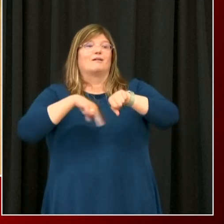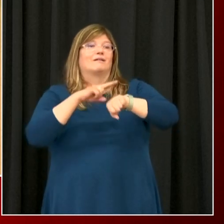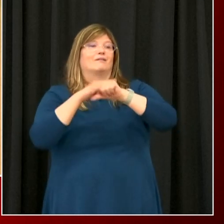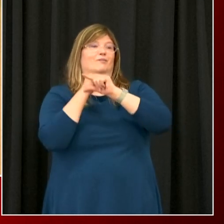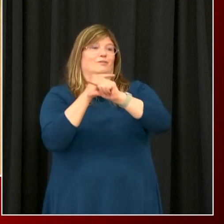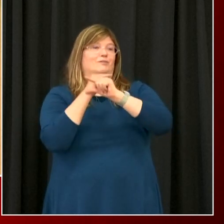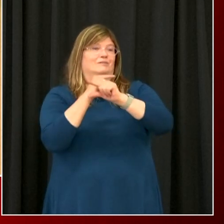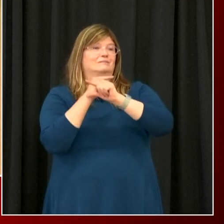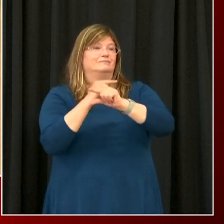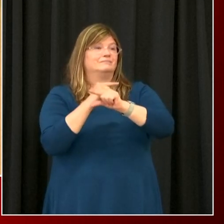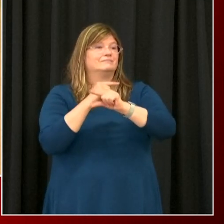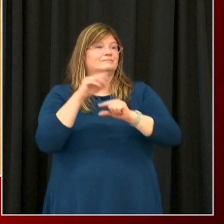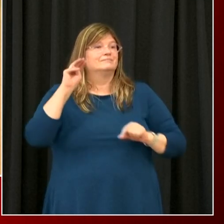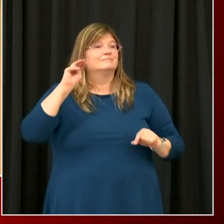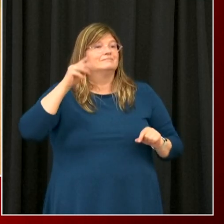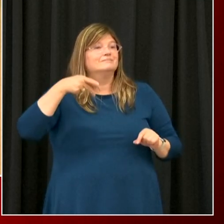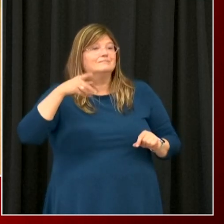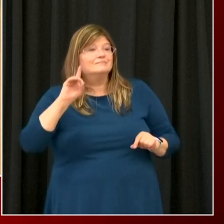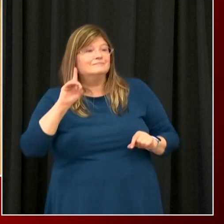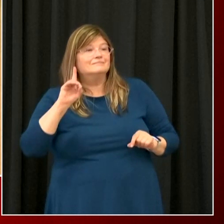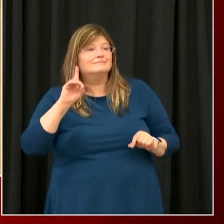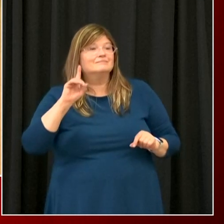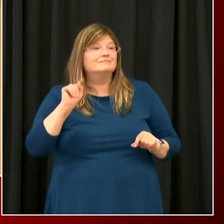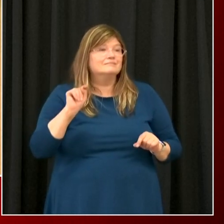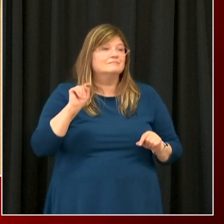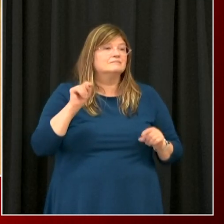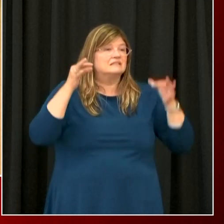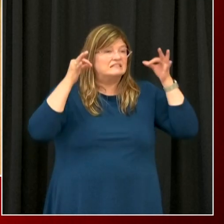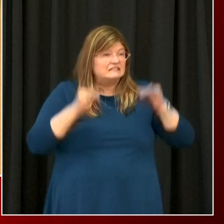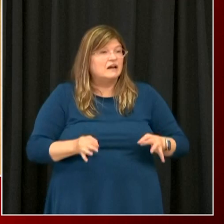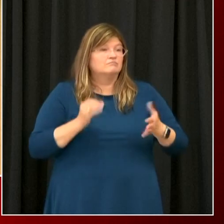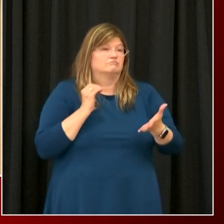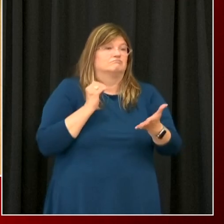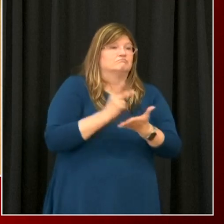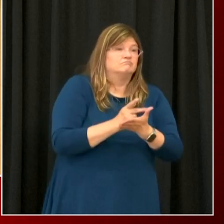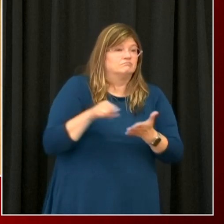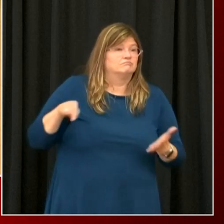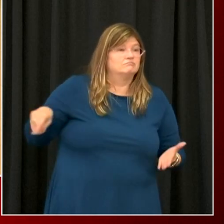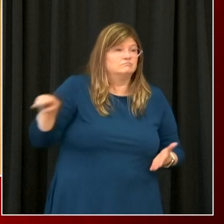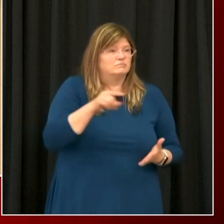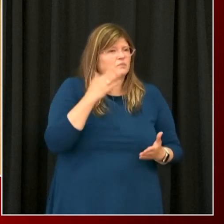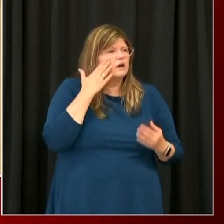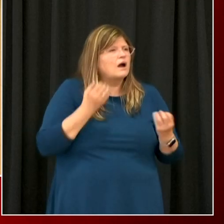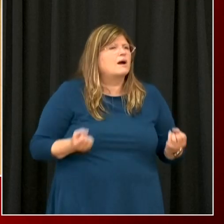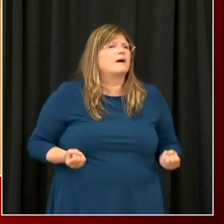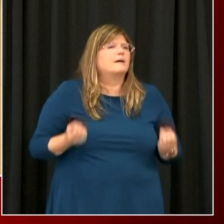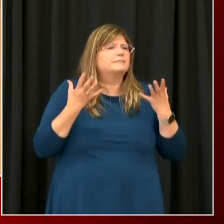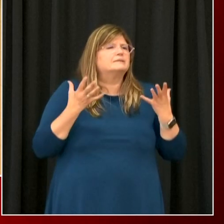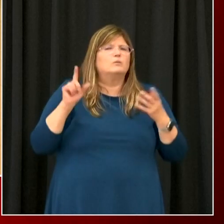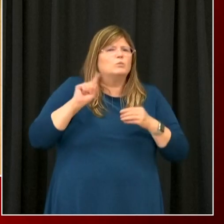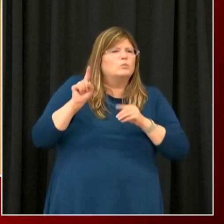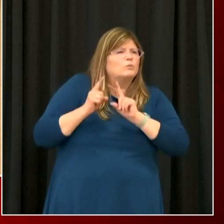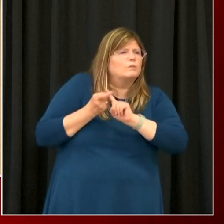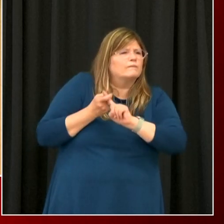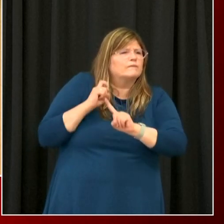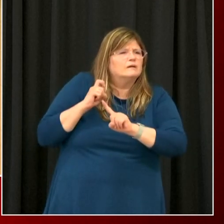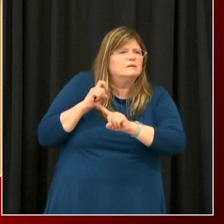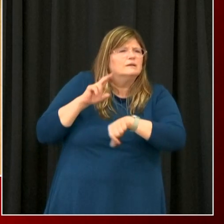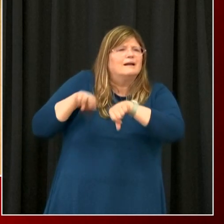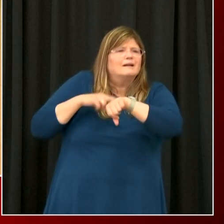MPD lieutenant? What is the status of that? Do you know how many National Guard, where they were from, and has that been rescinded